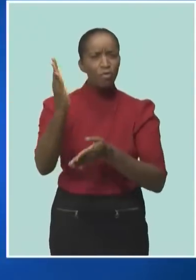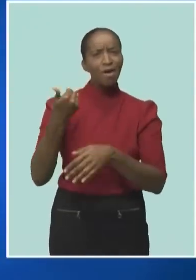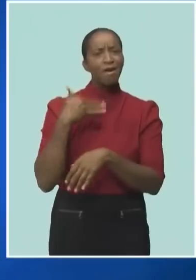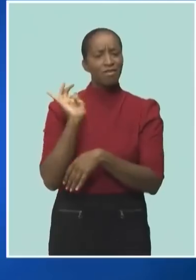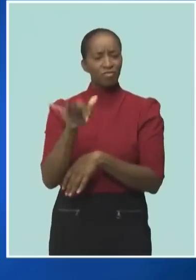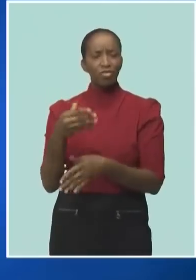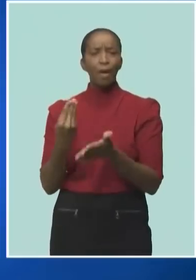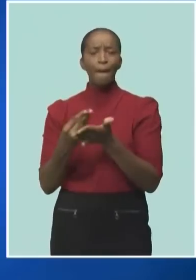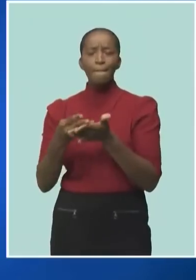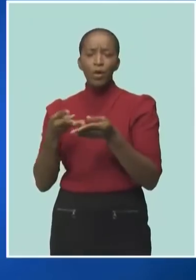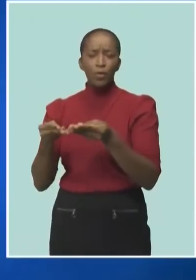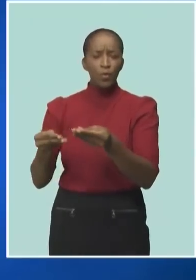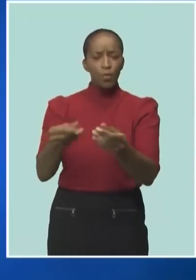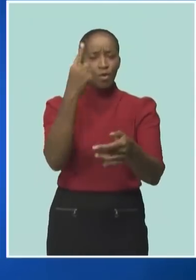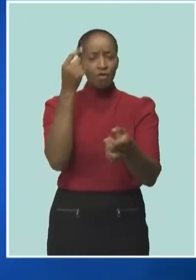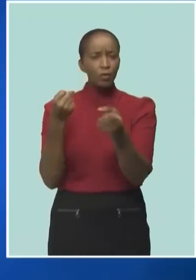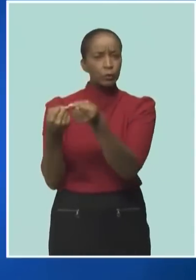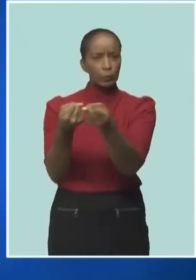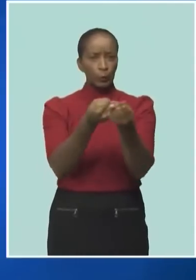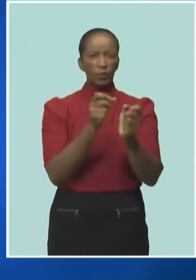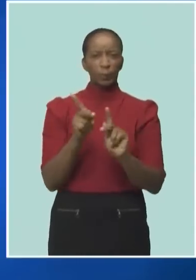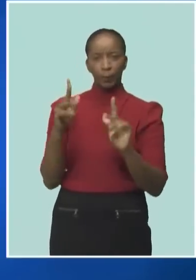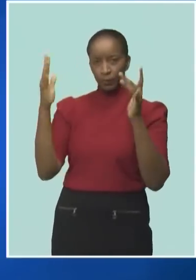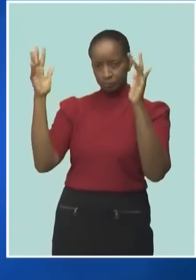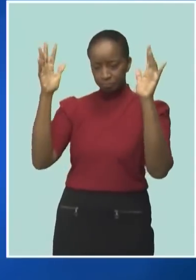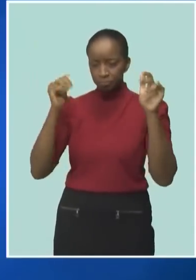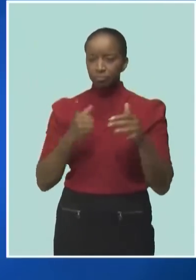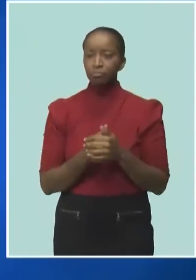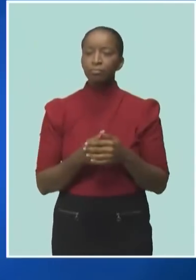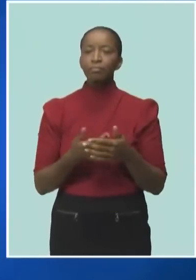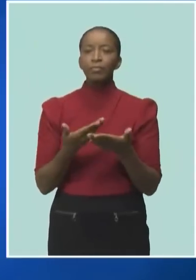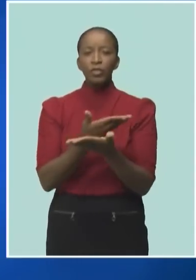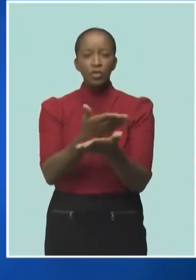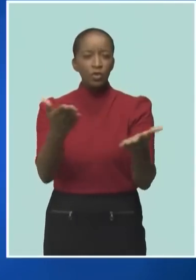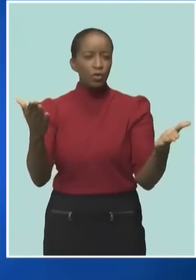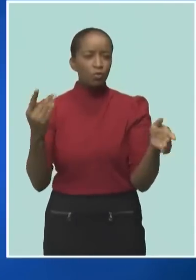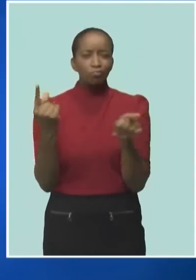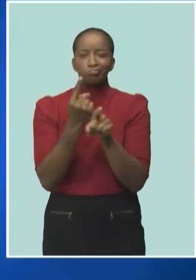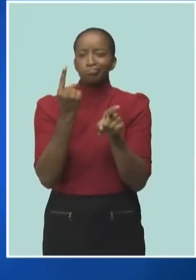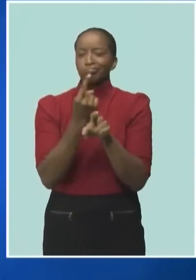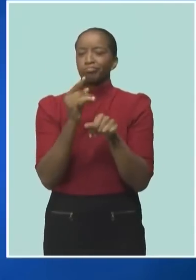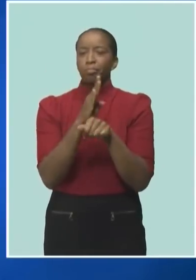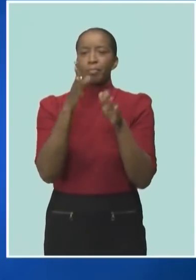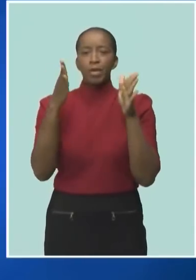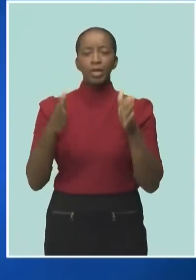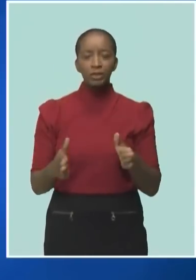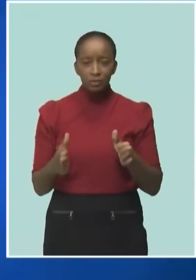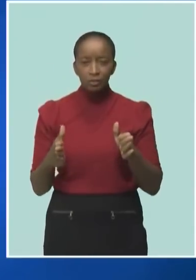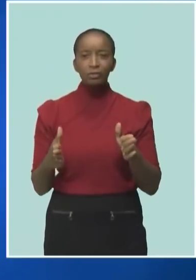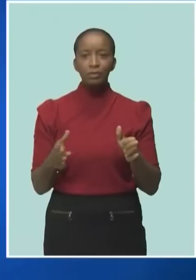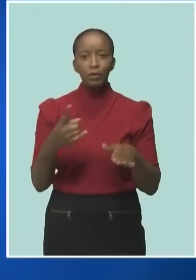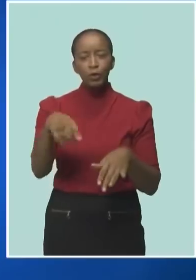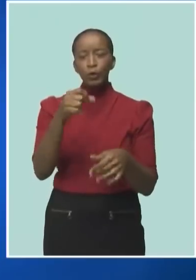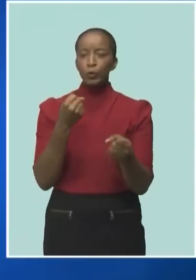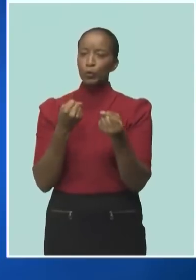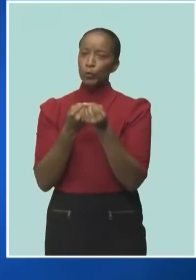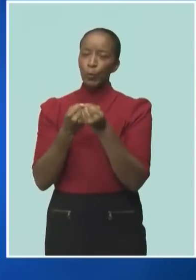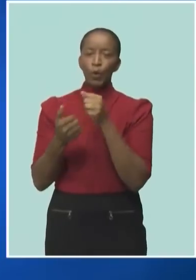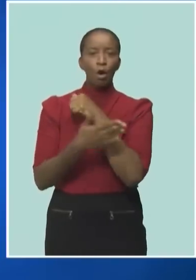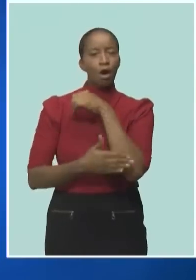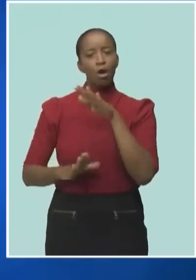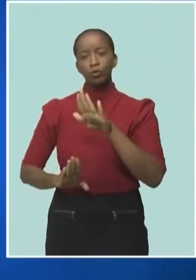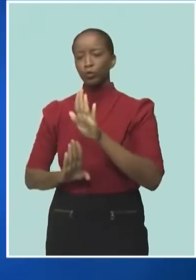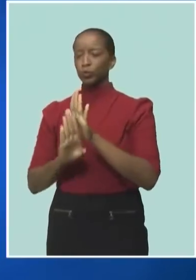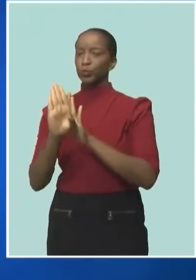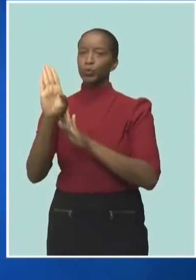the everyday Barbadians who have made Barbados. We did it for you. We did it